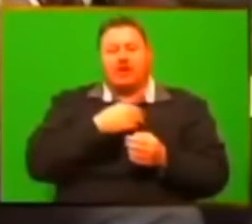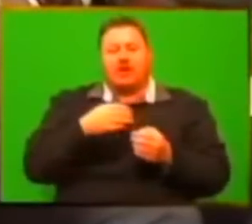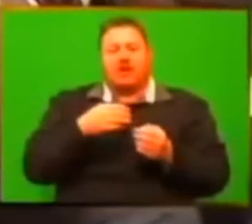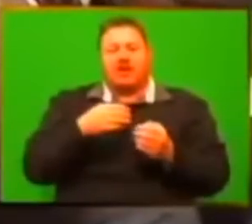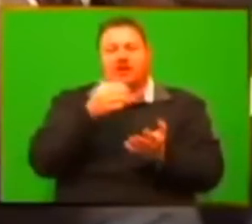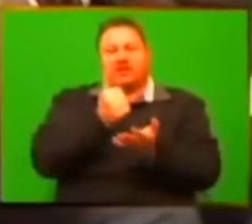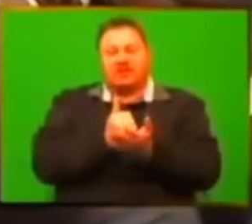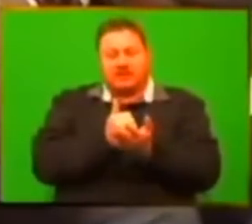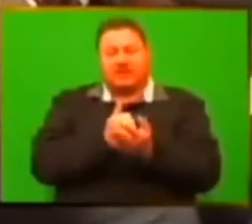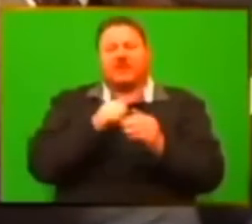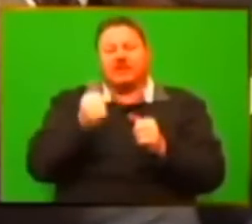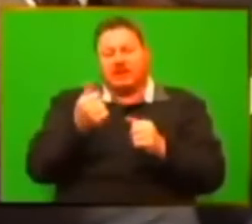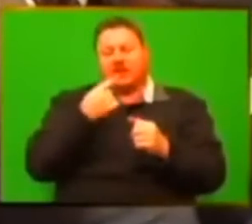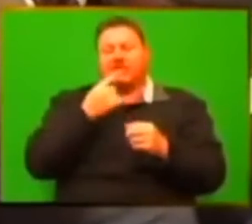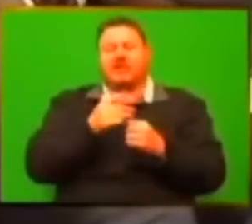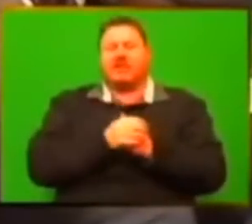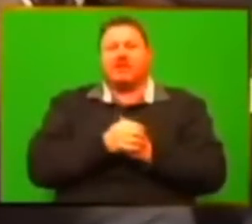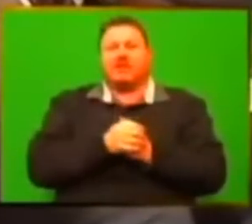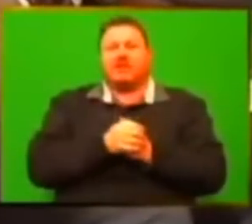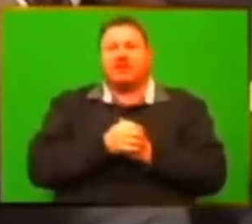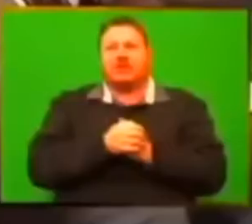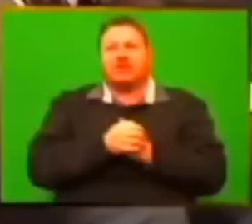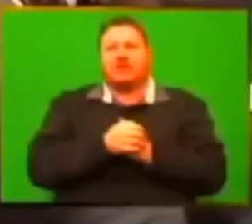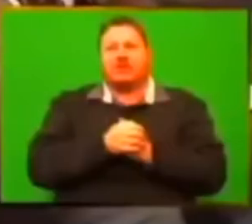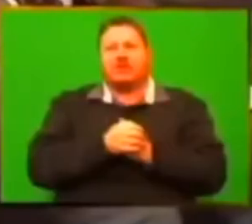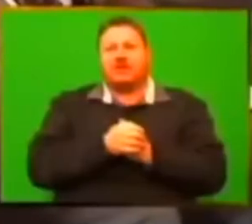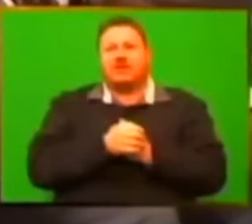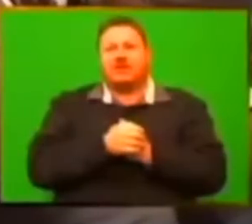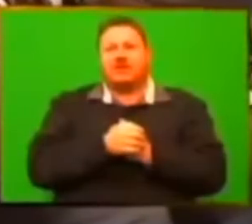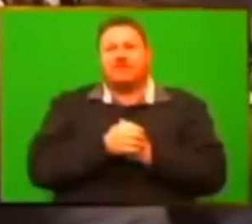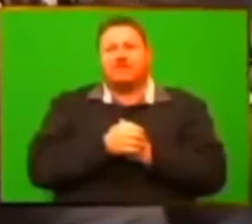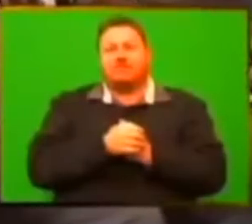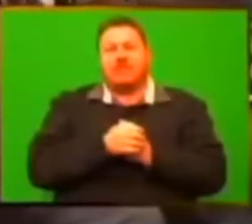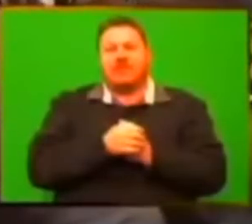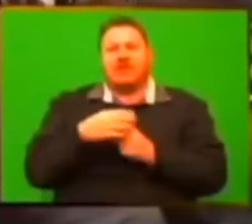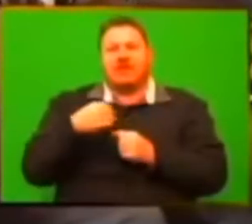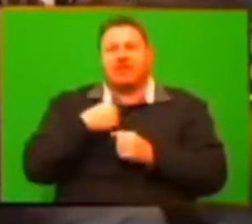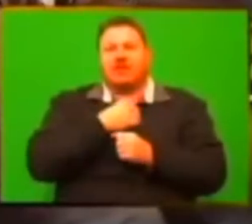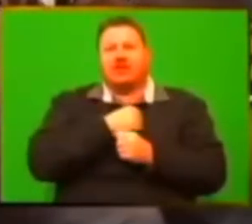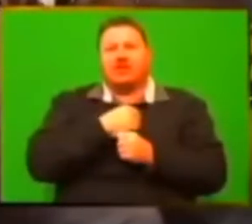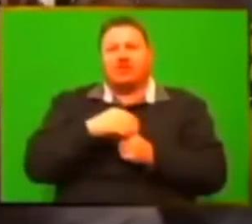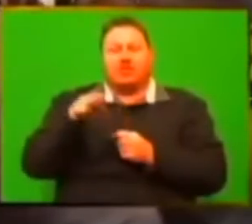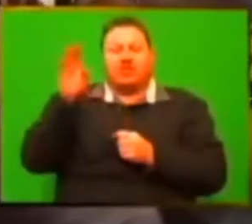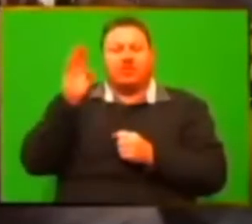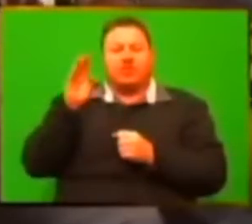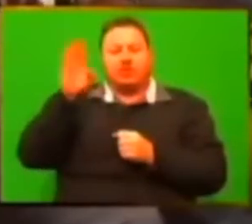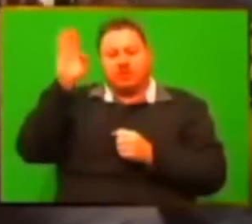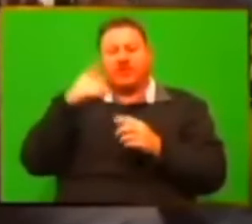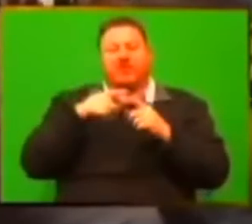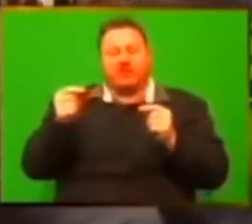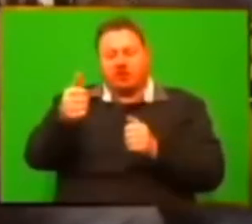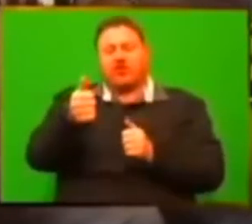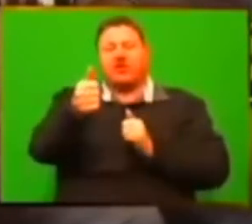been stated, the presiding officer by the member raising it, the member raising the point of order must likewise immediately resume